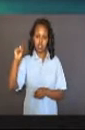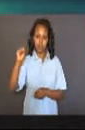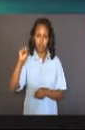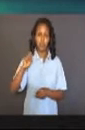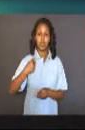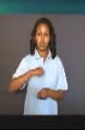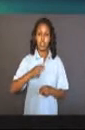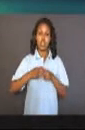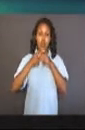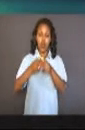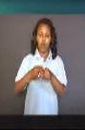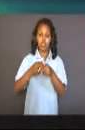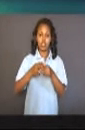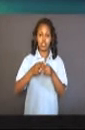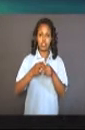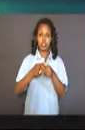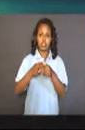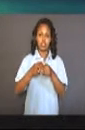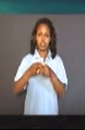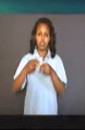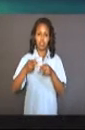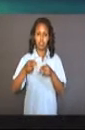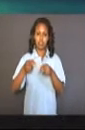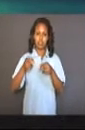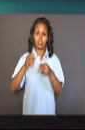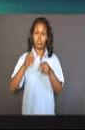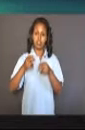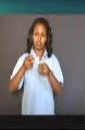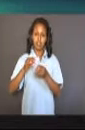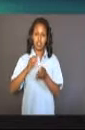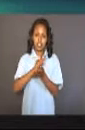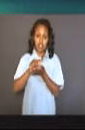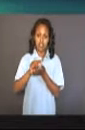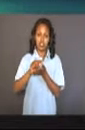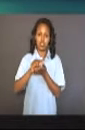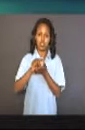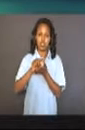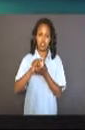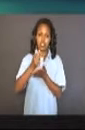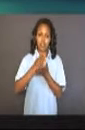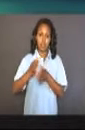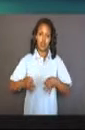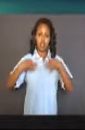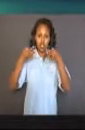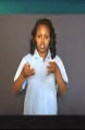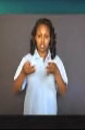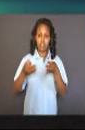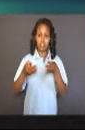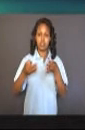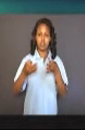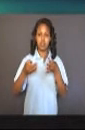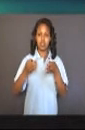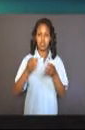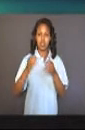We call extrinsic semiconductors that have been doped with acceptor